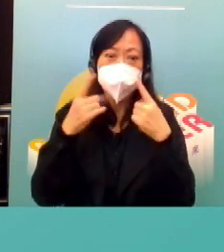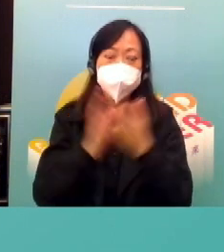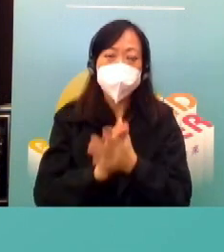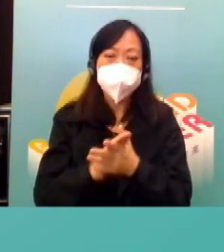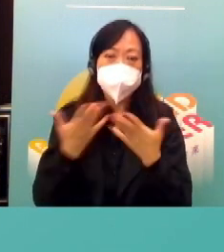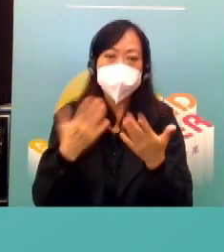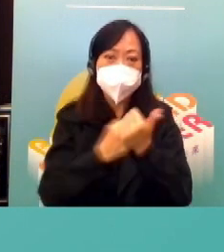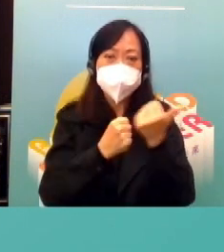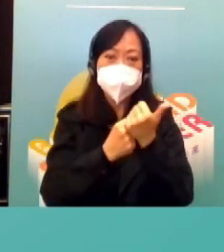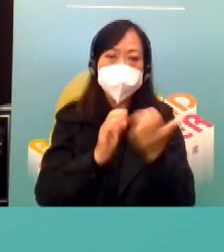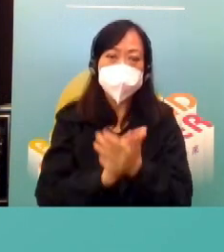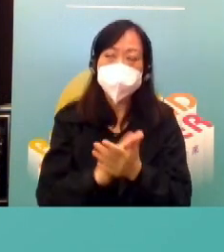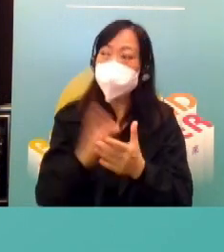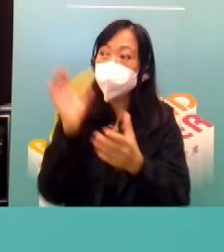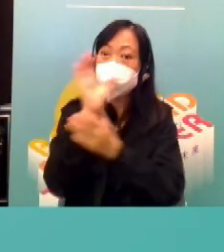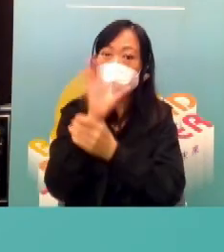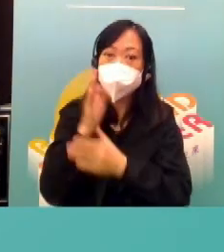video?